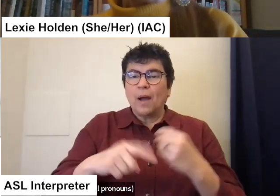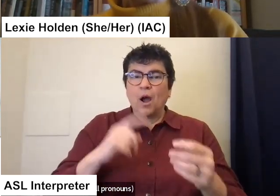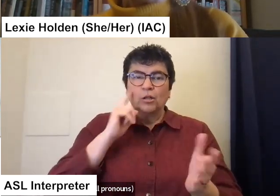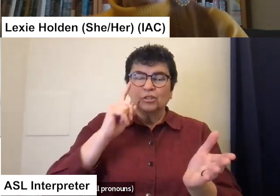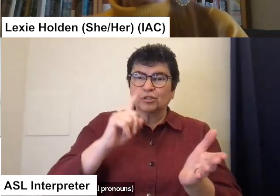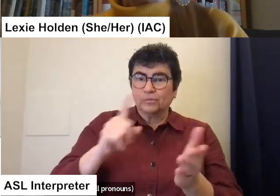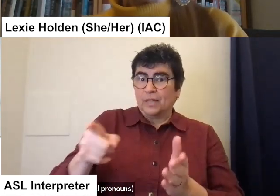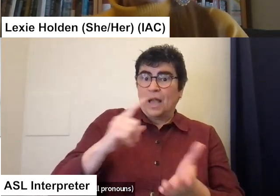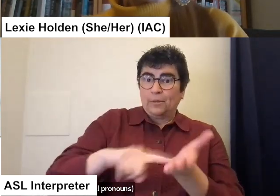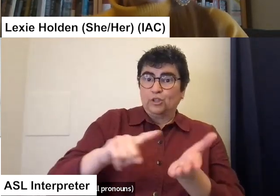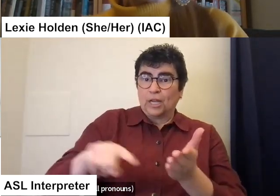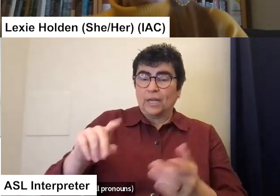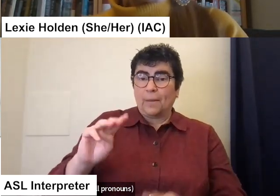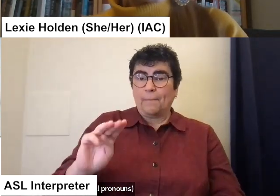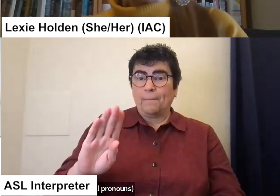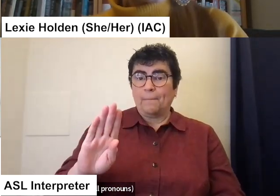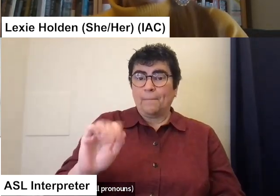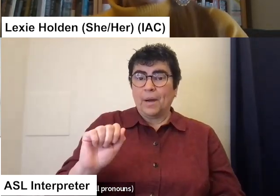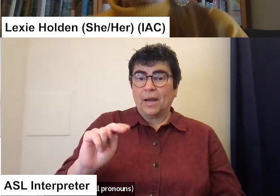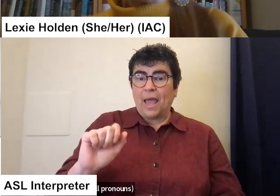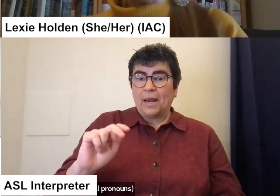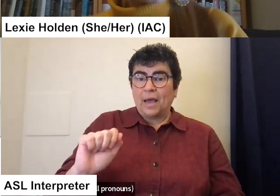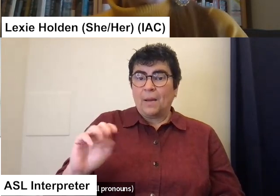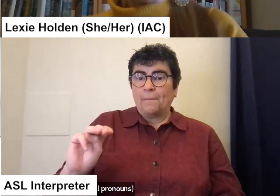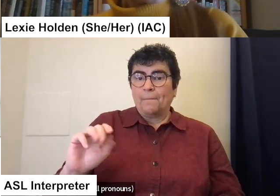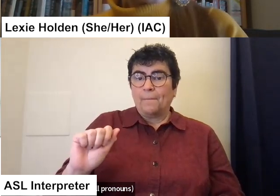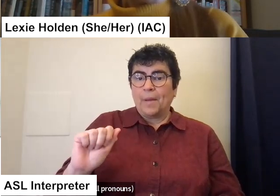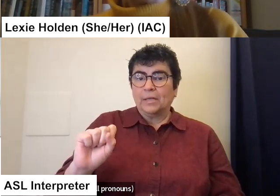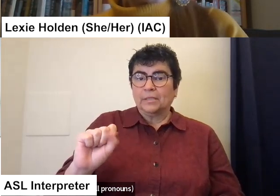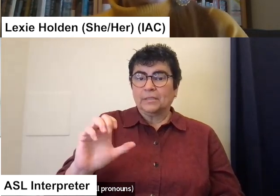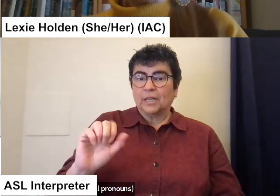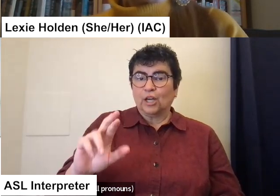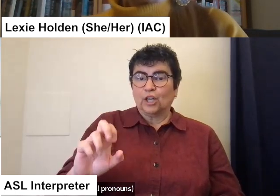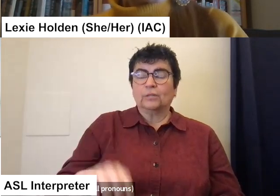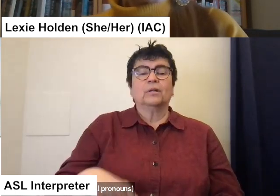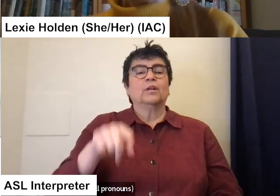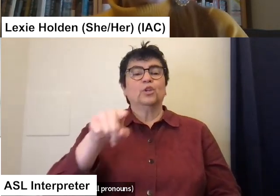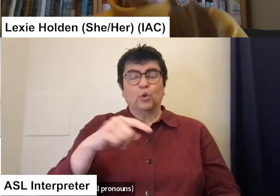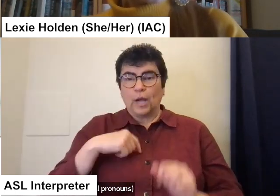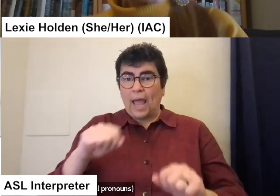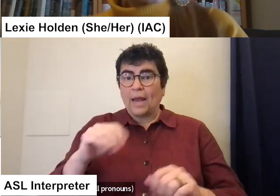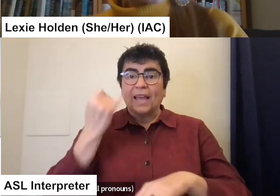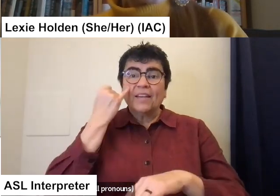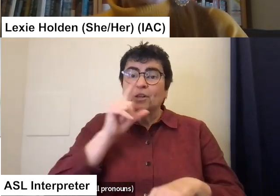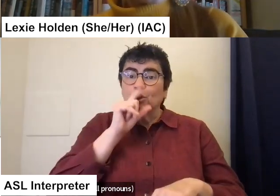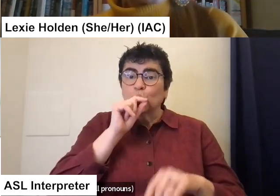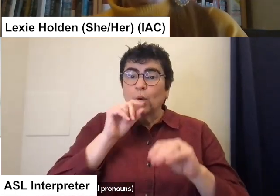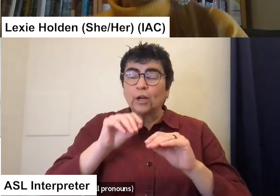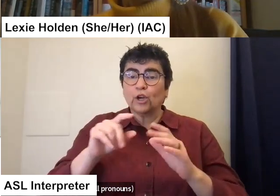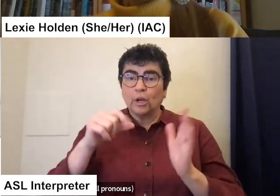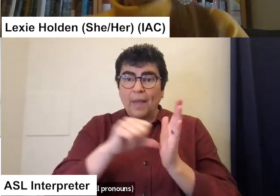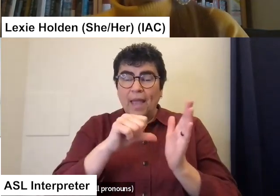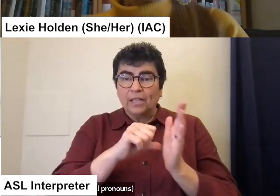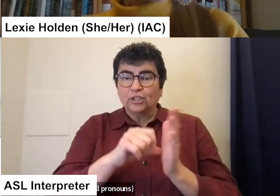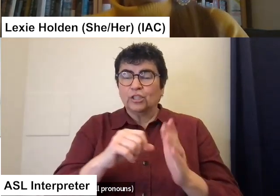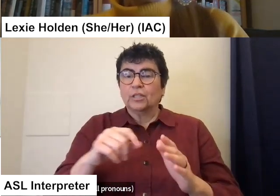banana massacre, but you can also, if you're on Twitter, go to the United Farm Workers page.